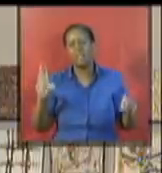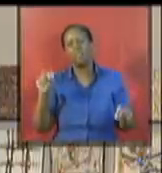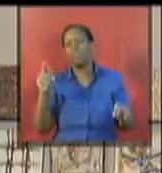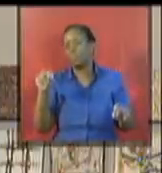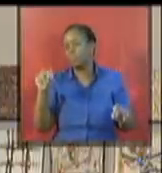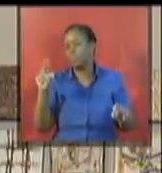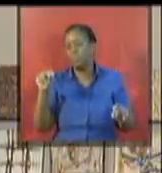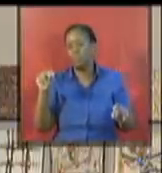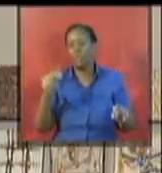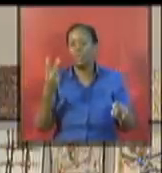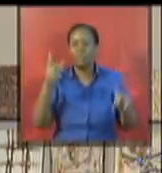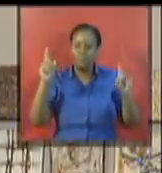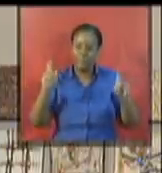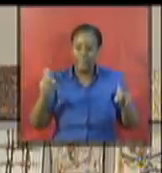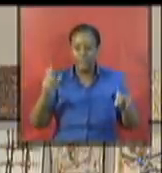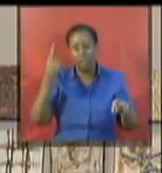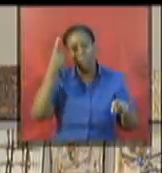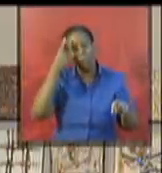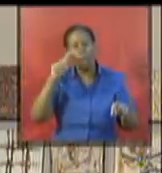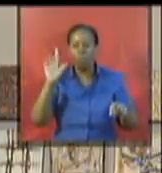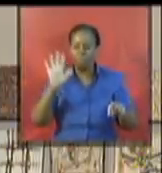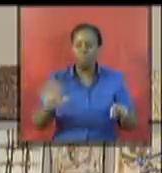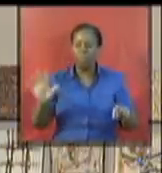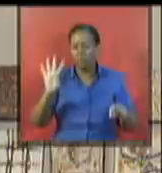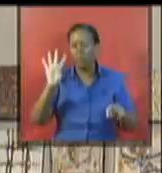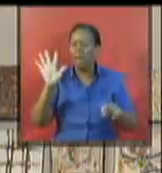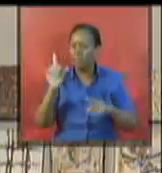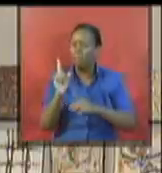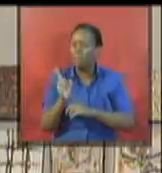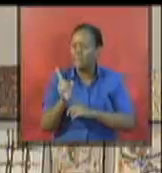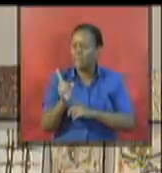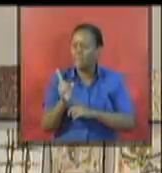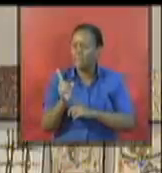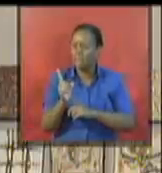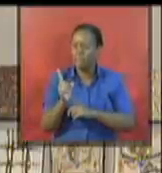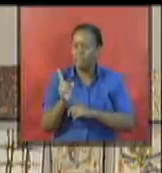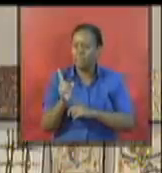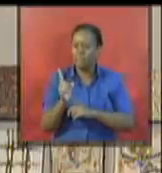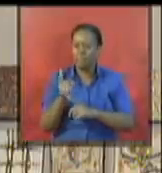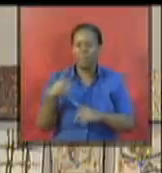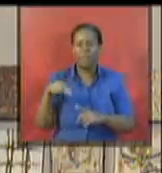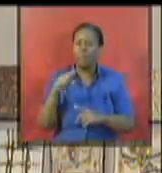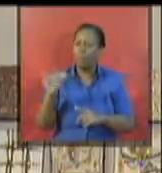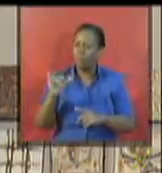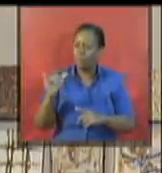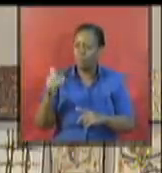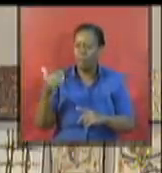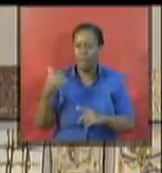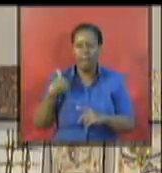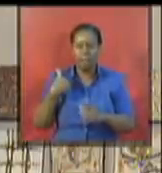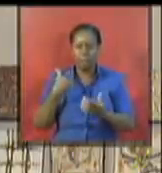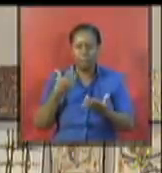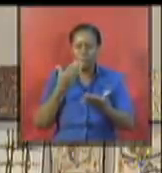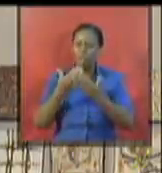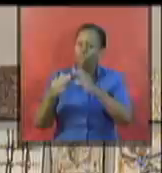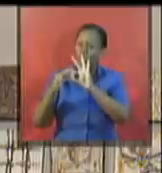said, Tobago has we've always had a very good relationship with Tobago when it came to testing, and that backlog that you